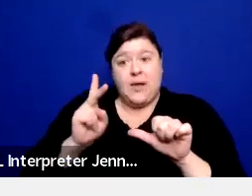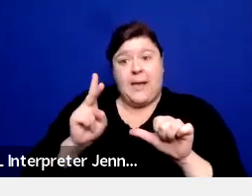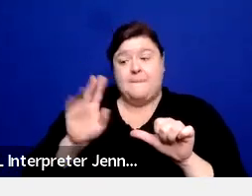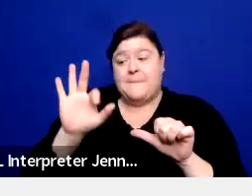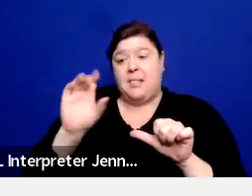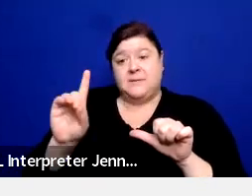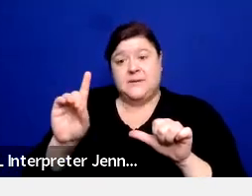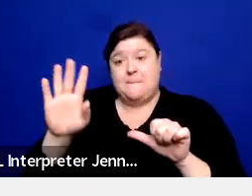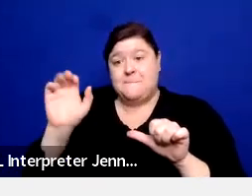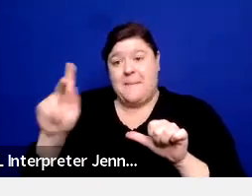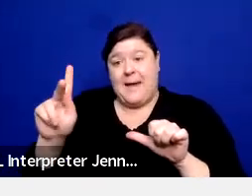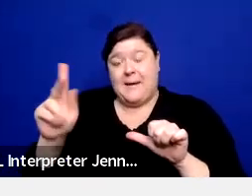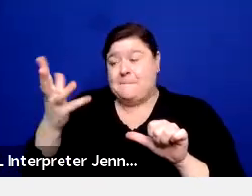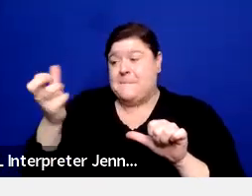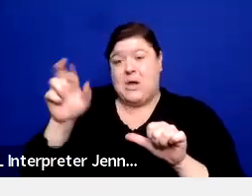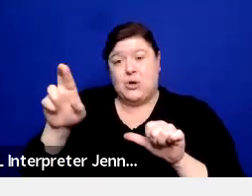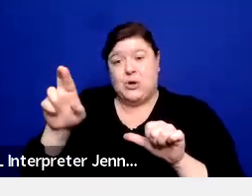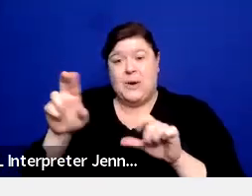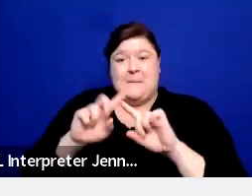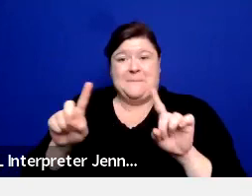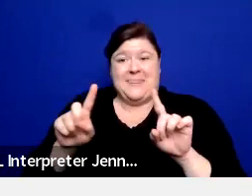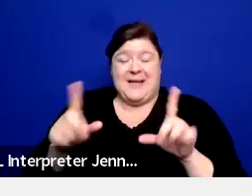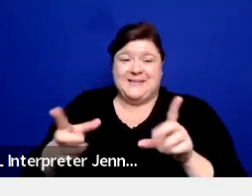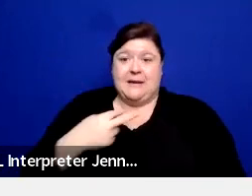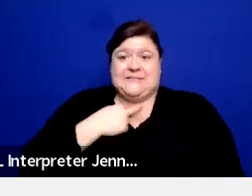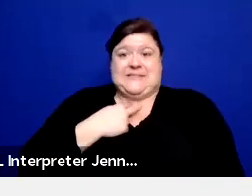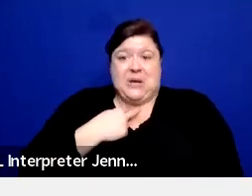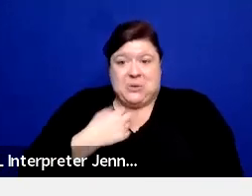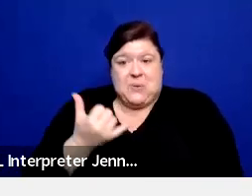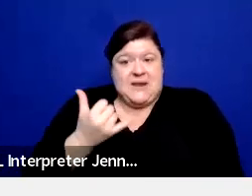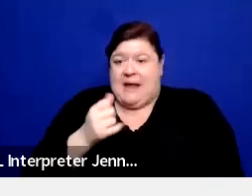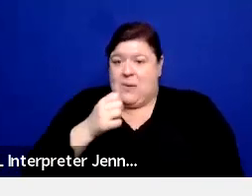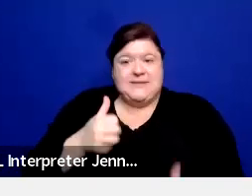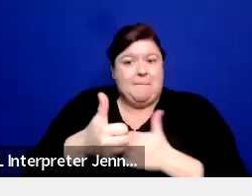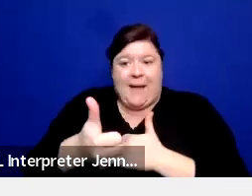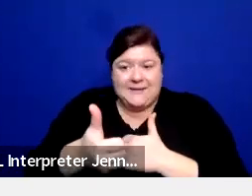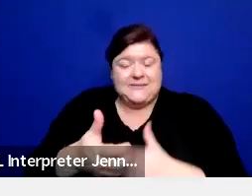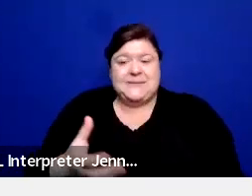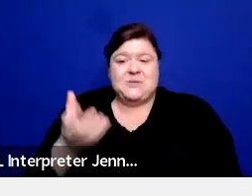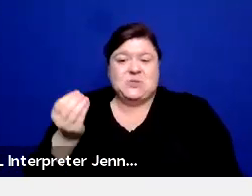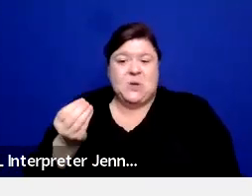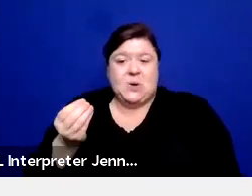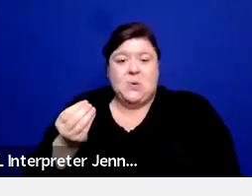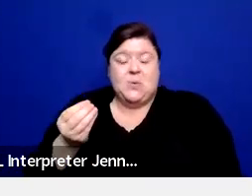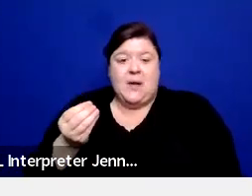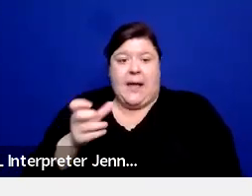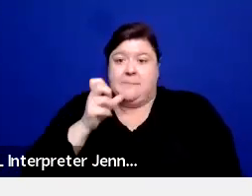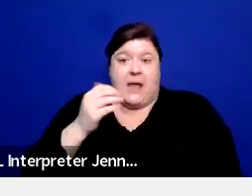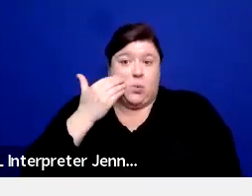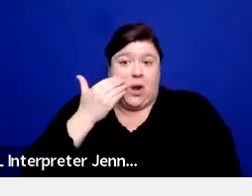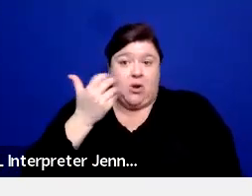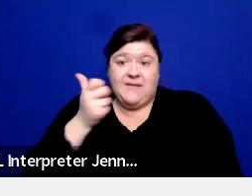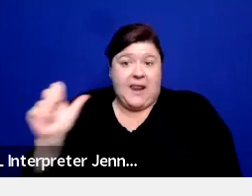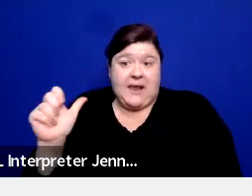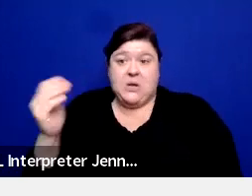know that that's kind of maybe hung up. It hasn't passed yet. But I am not aware of